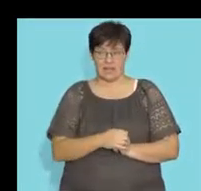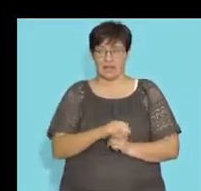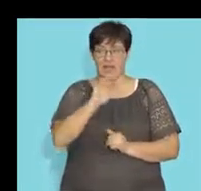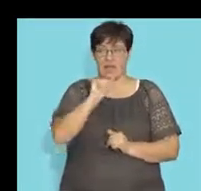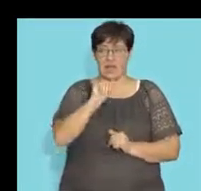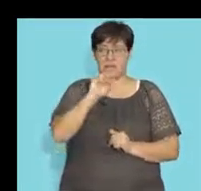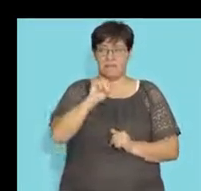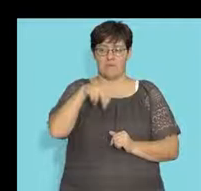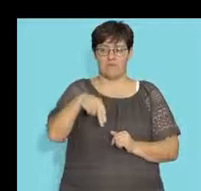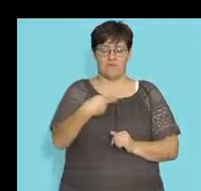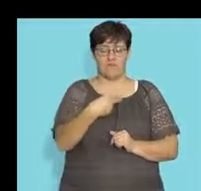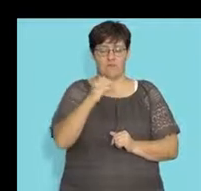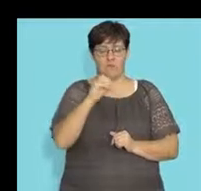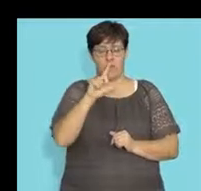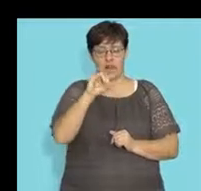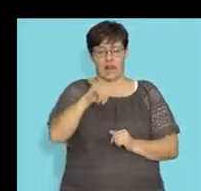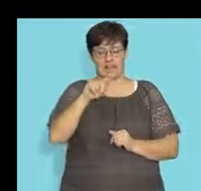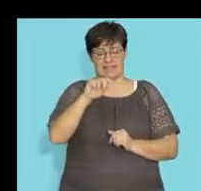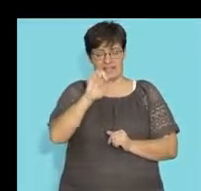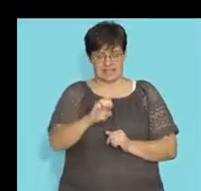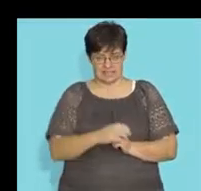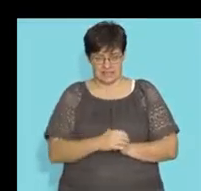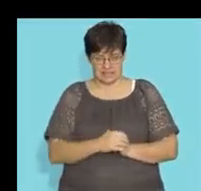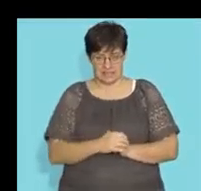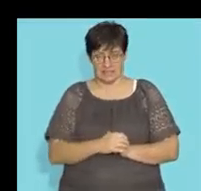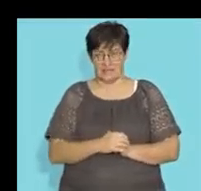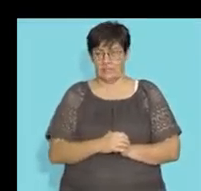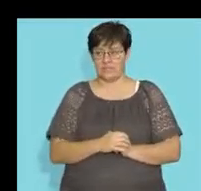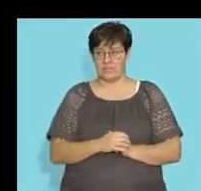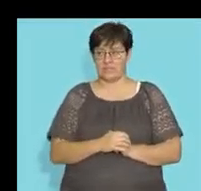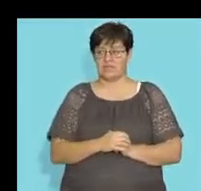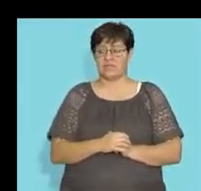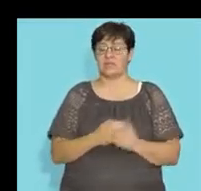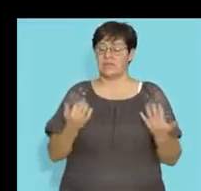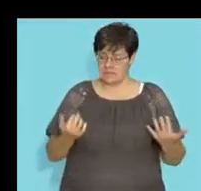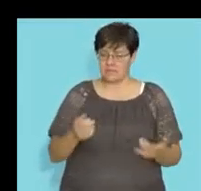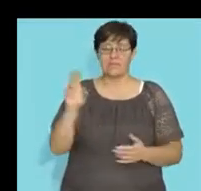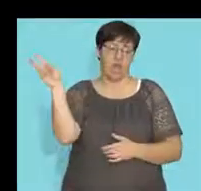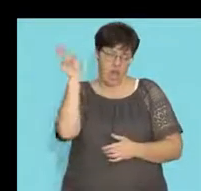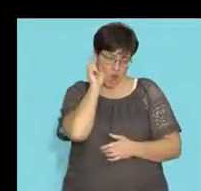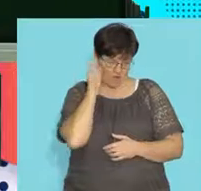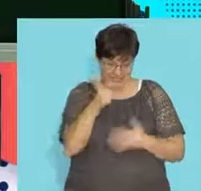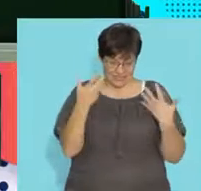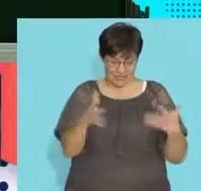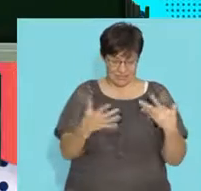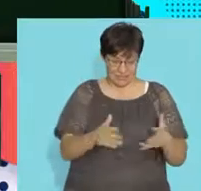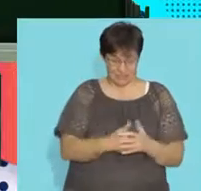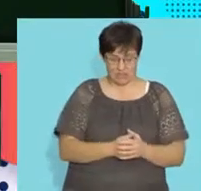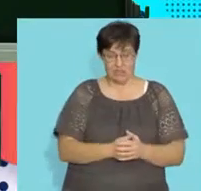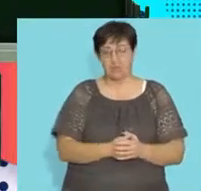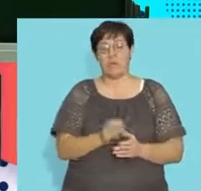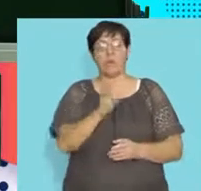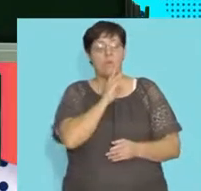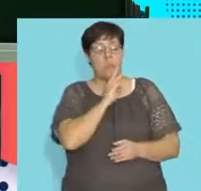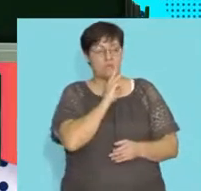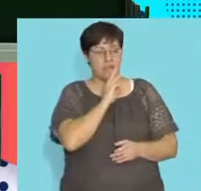Water is what we call an ampholyte, or we say it's an amphiprotic substance. Yes, you've